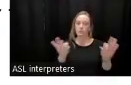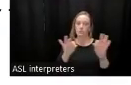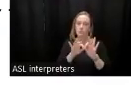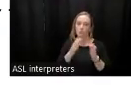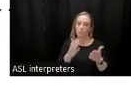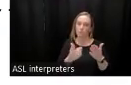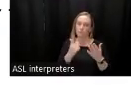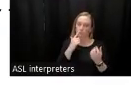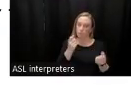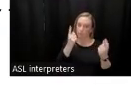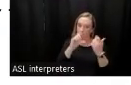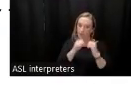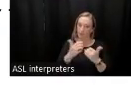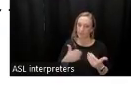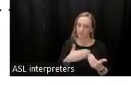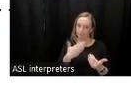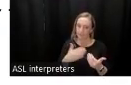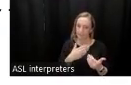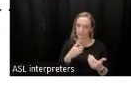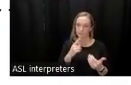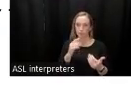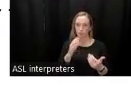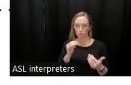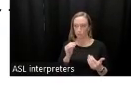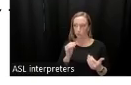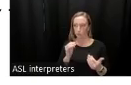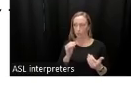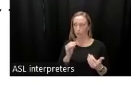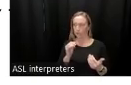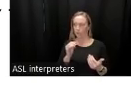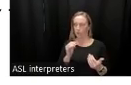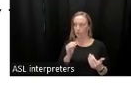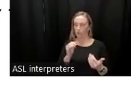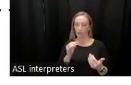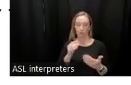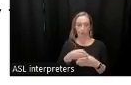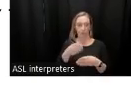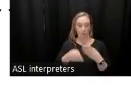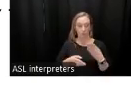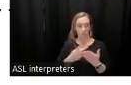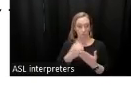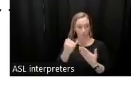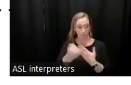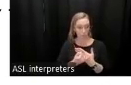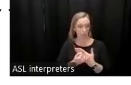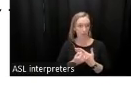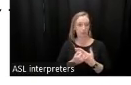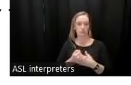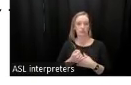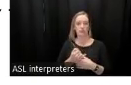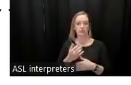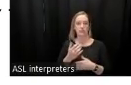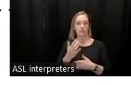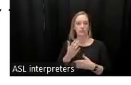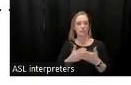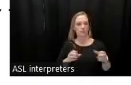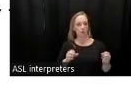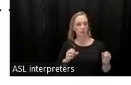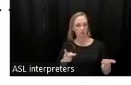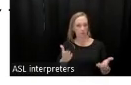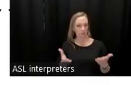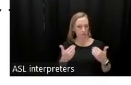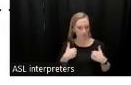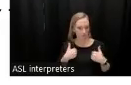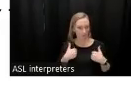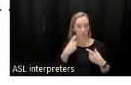easy it is to just logistically get a project done, or what opportunities you may have. Think about